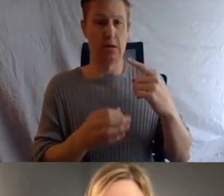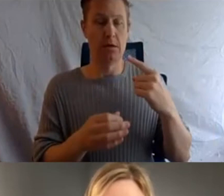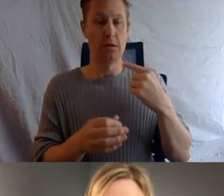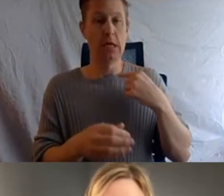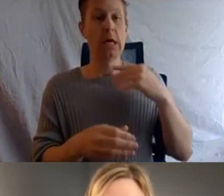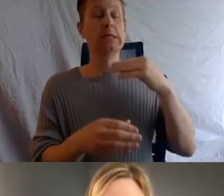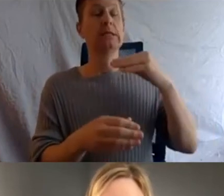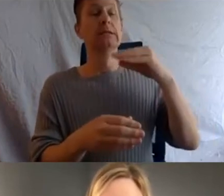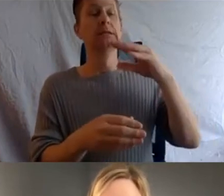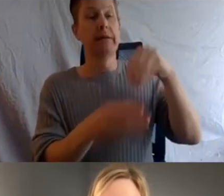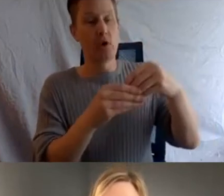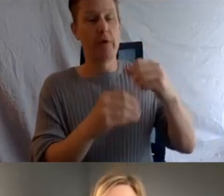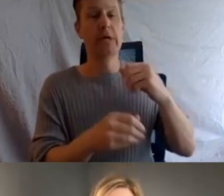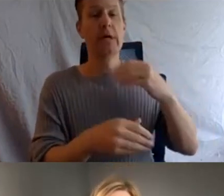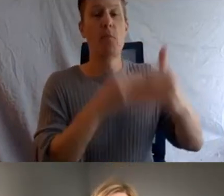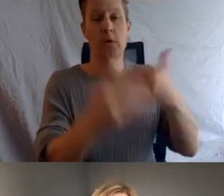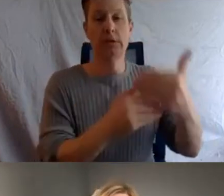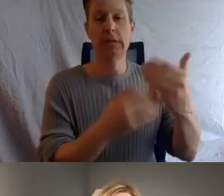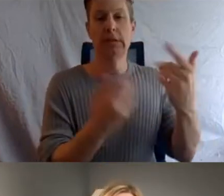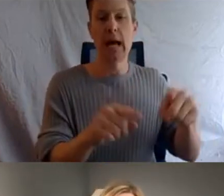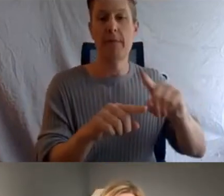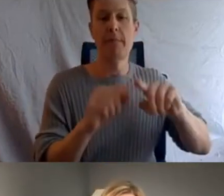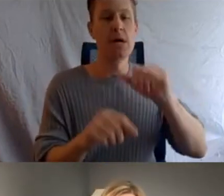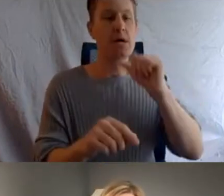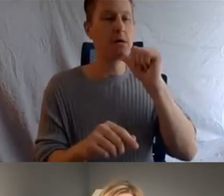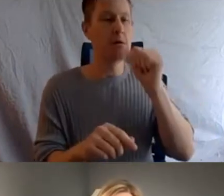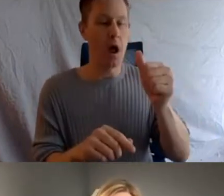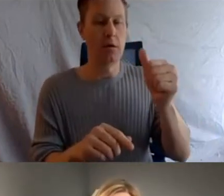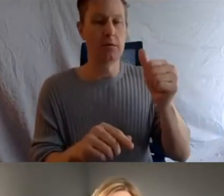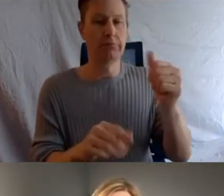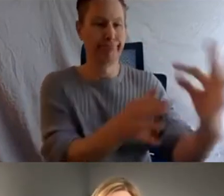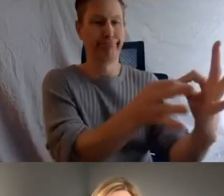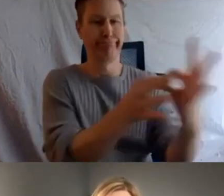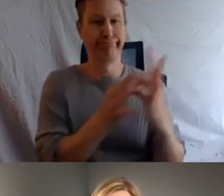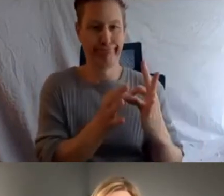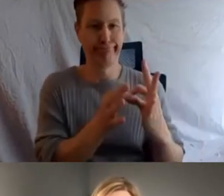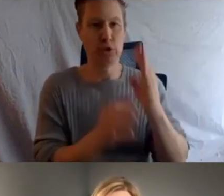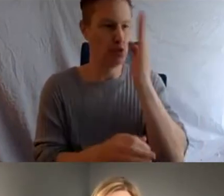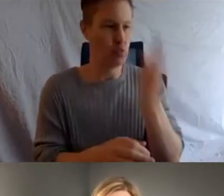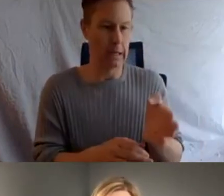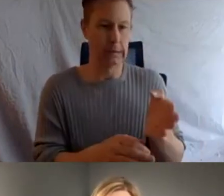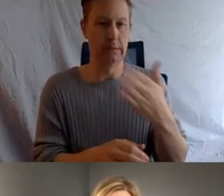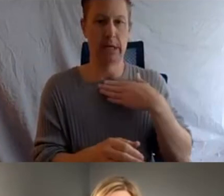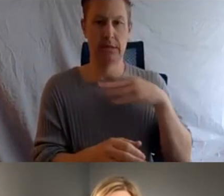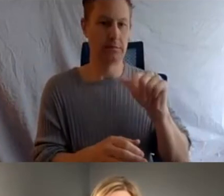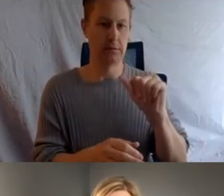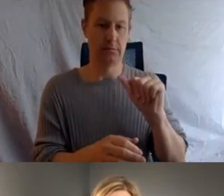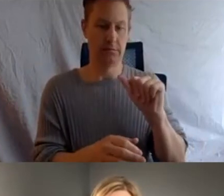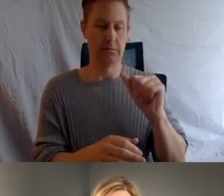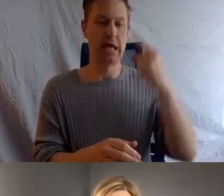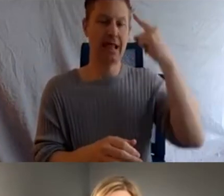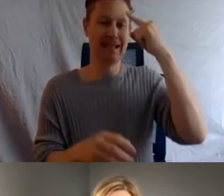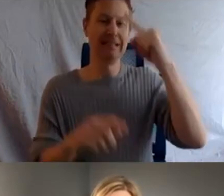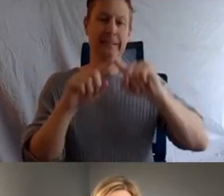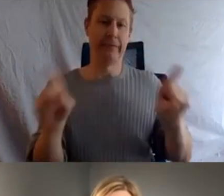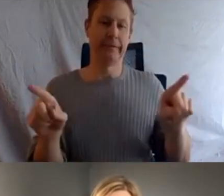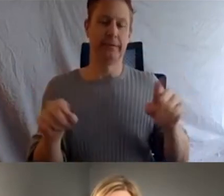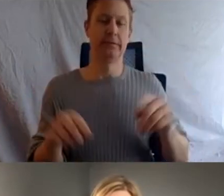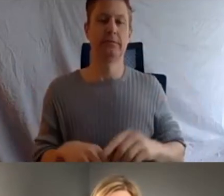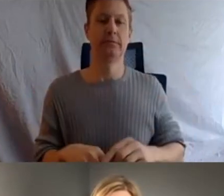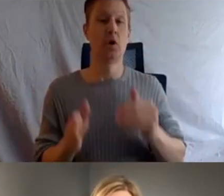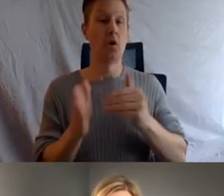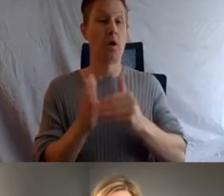things happen, but they have nothing to do with my disability. So thinking about it like that. And I think oftentimes, to your